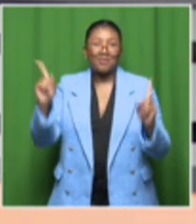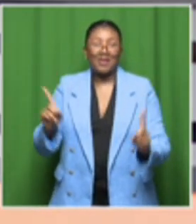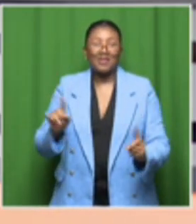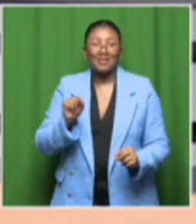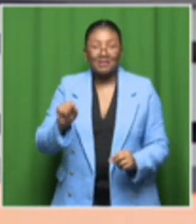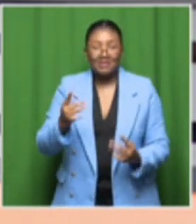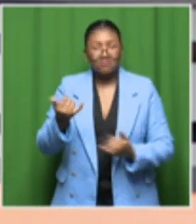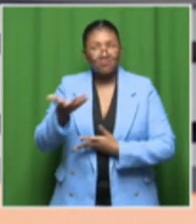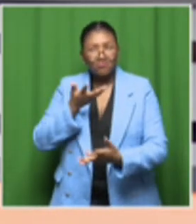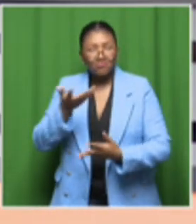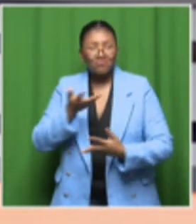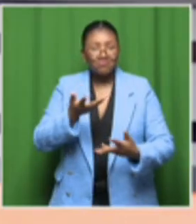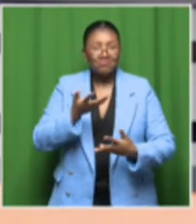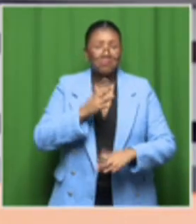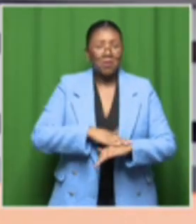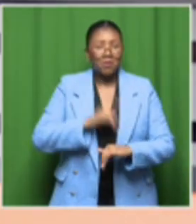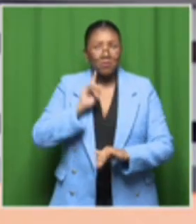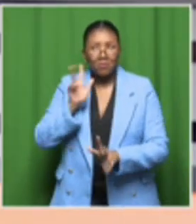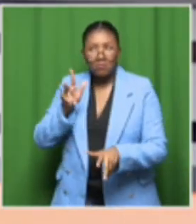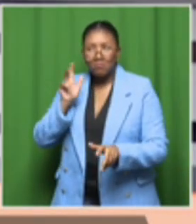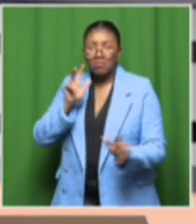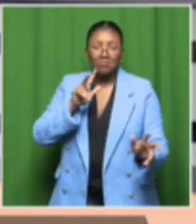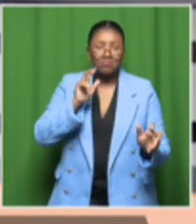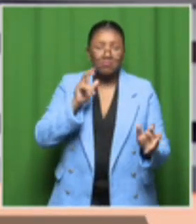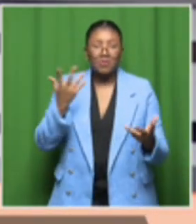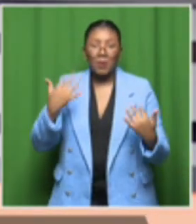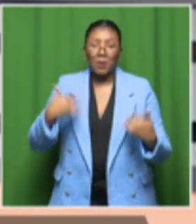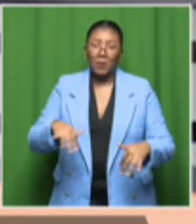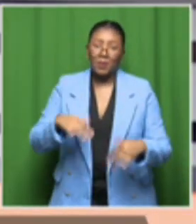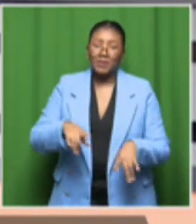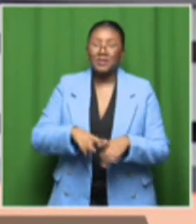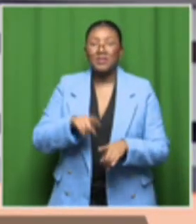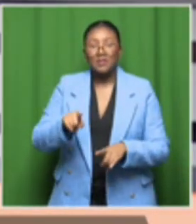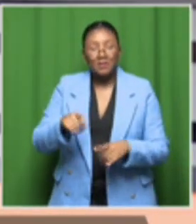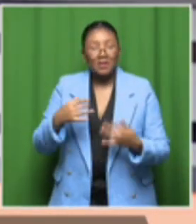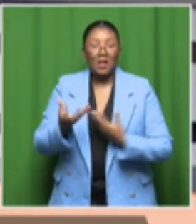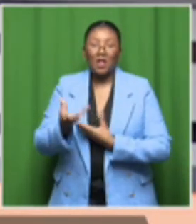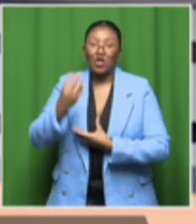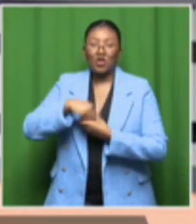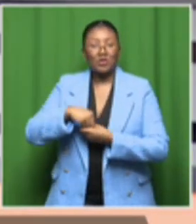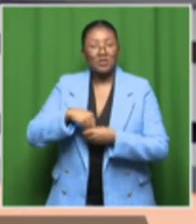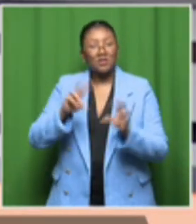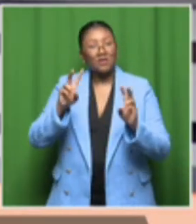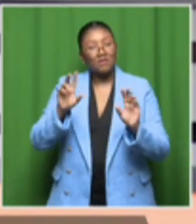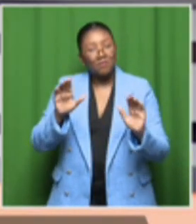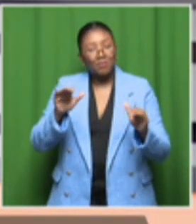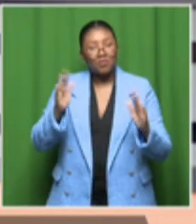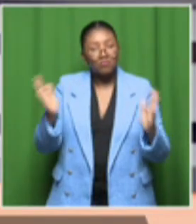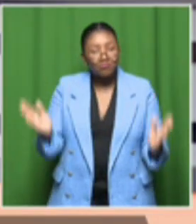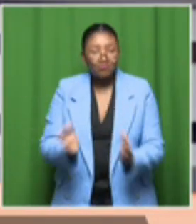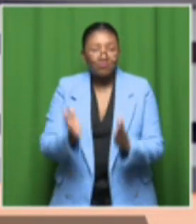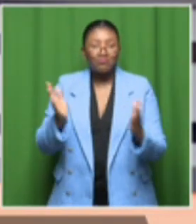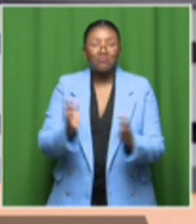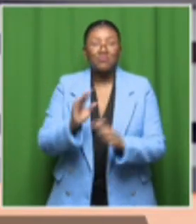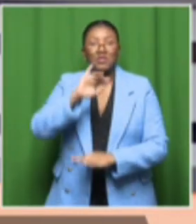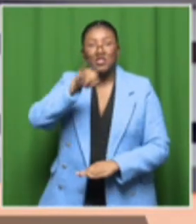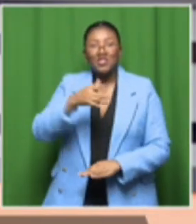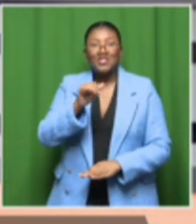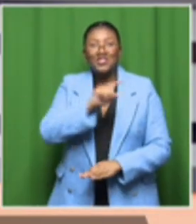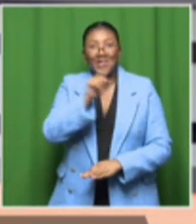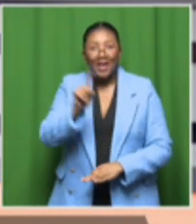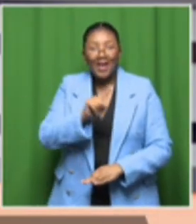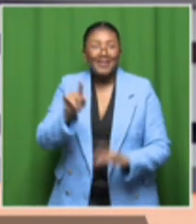It's really just a chance to shine a spotlight on the inclusive movements that debunk the myth that jazz music has a particular